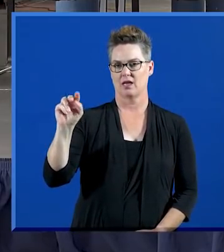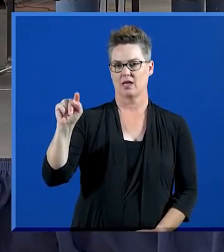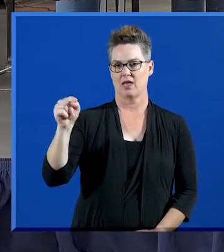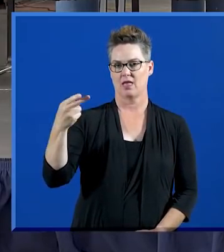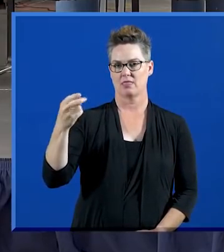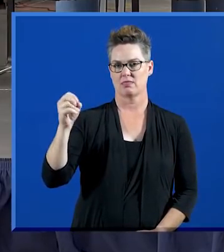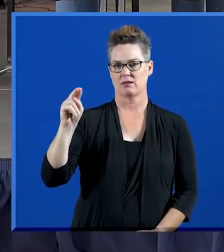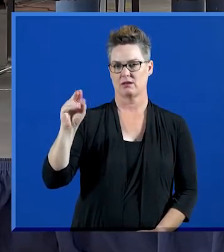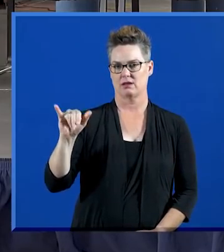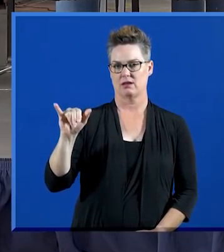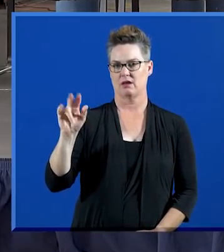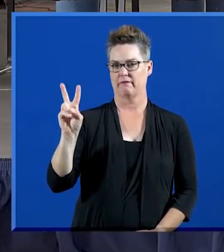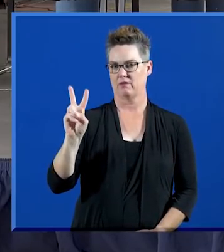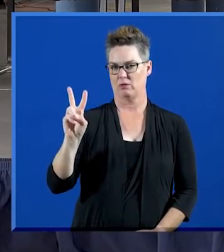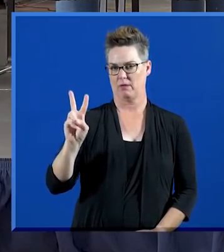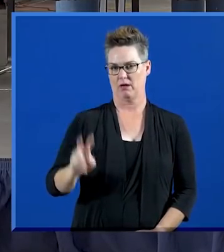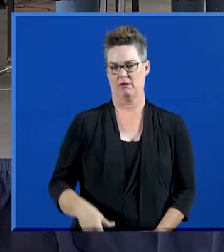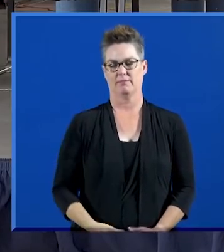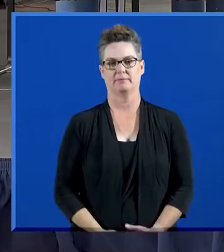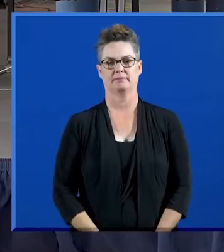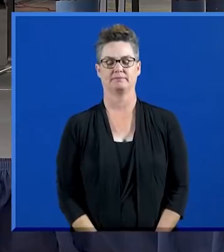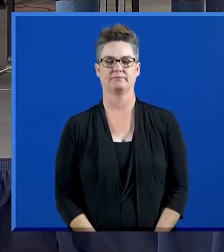Anthony Verba.